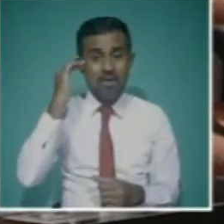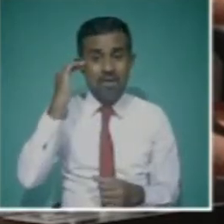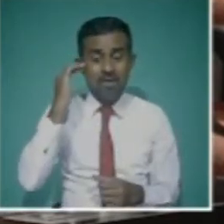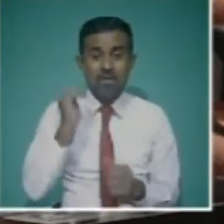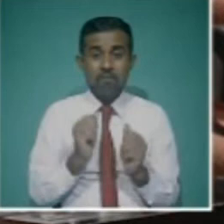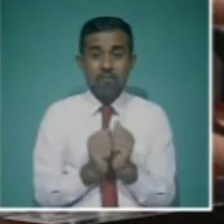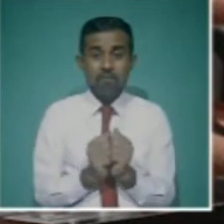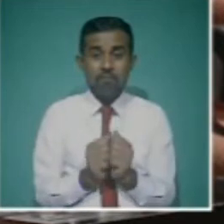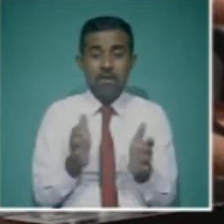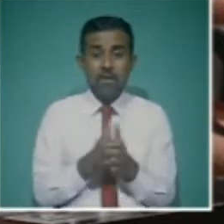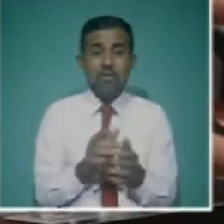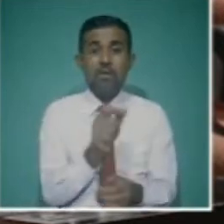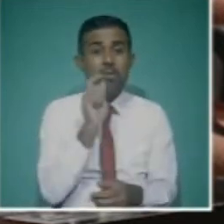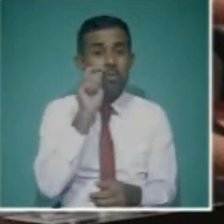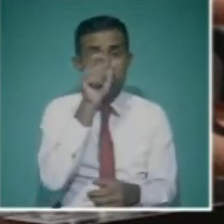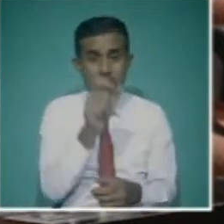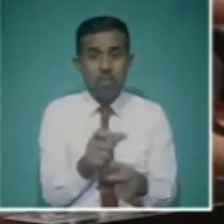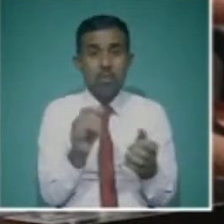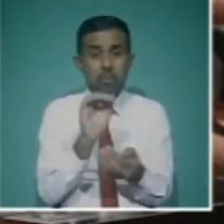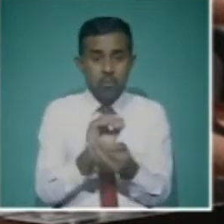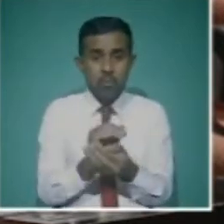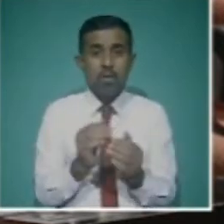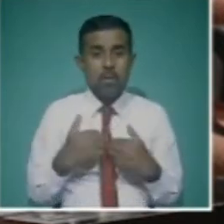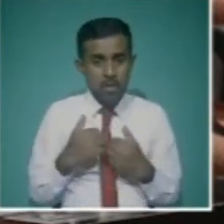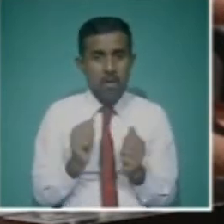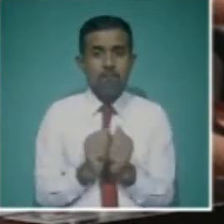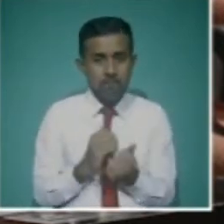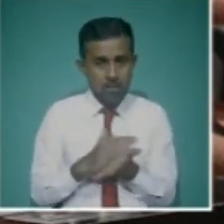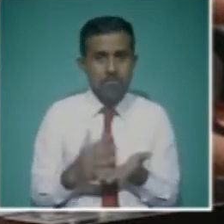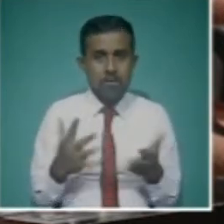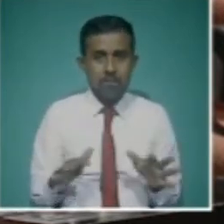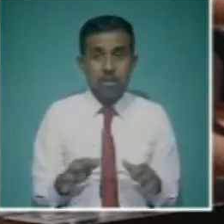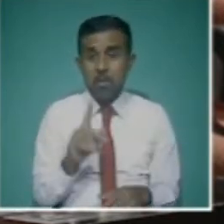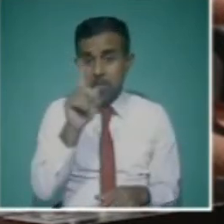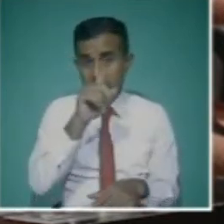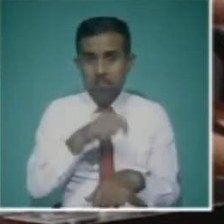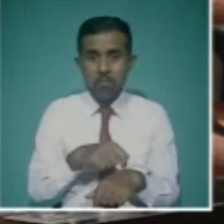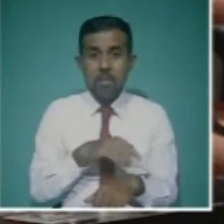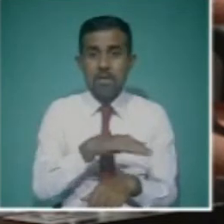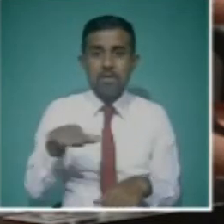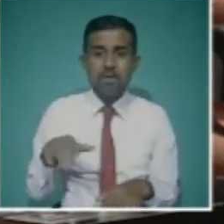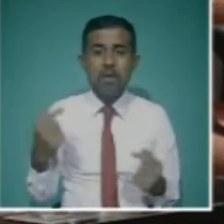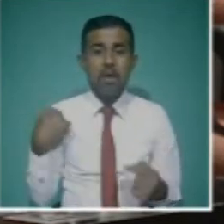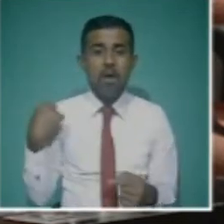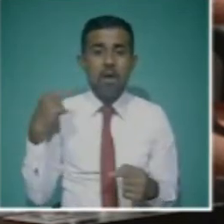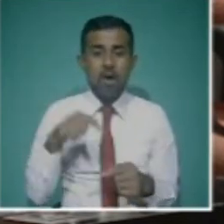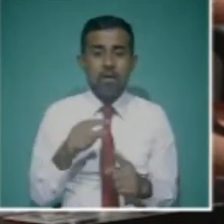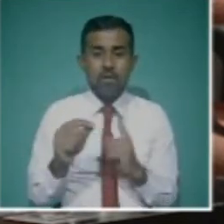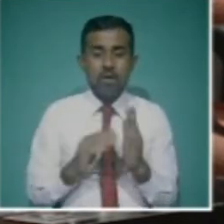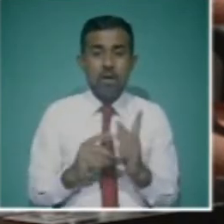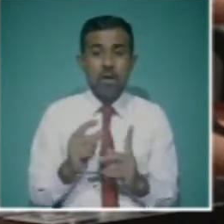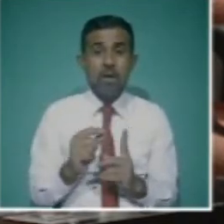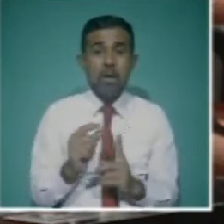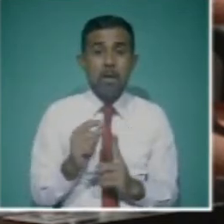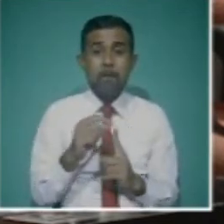as a young member of Parliament who came to for the first time to this house when he was Prime Minister, and who has